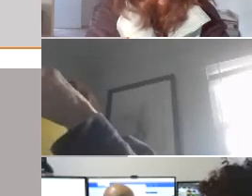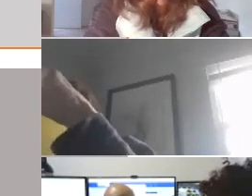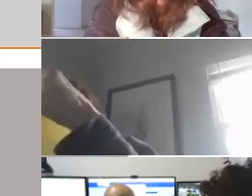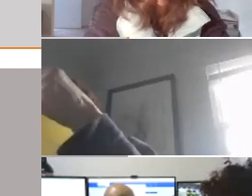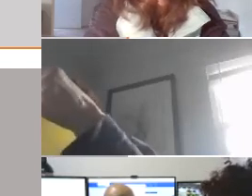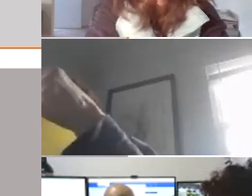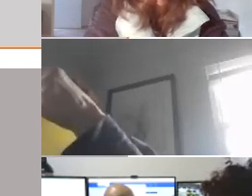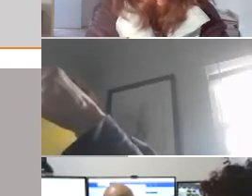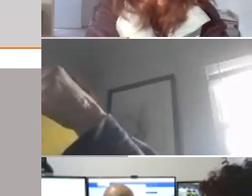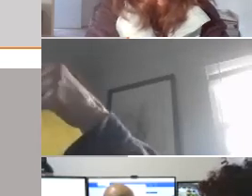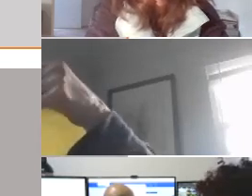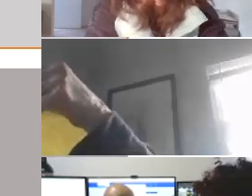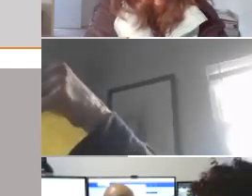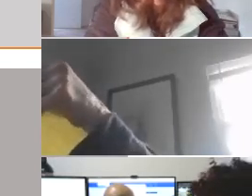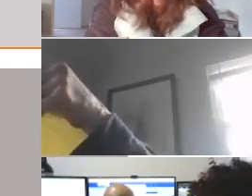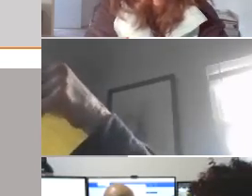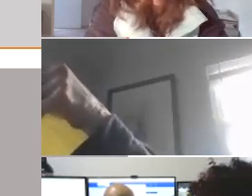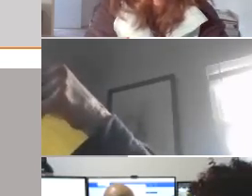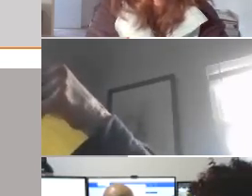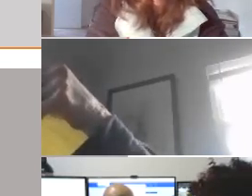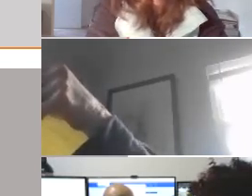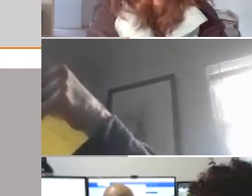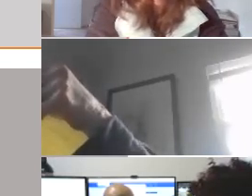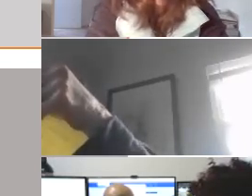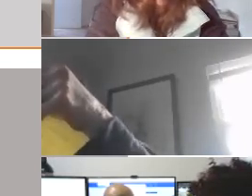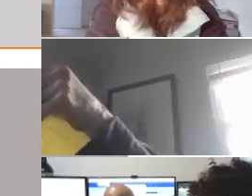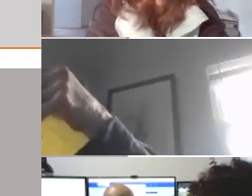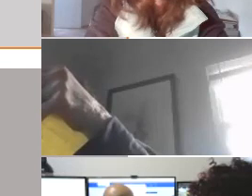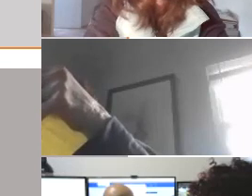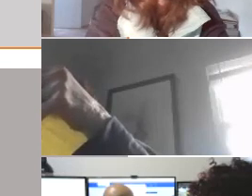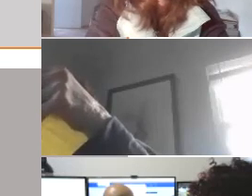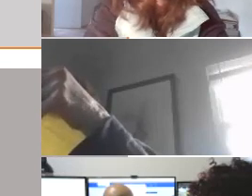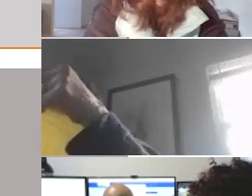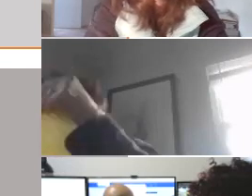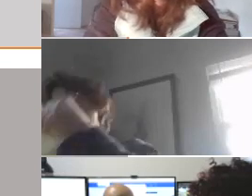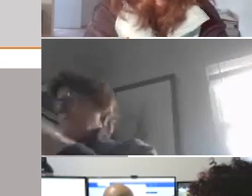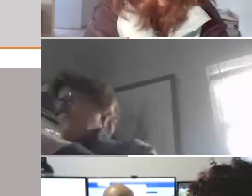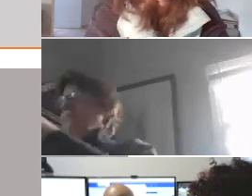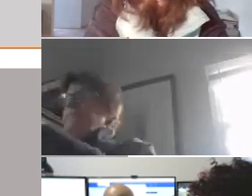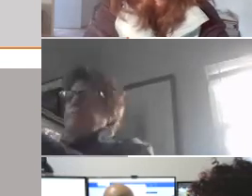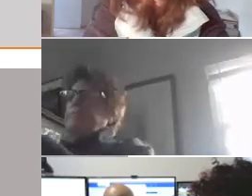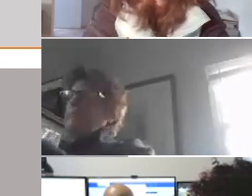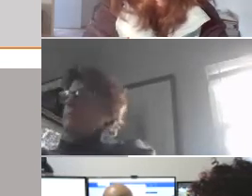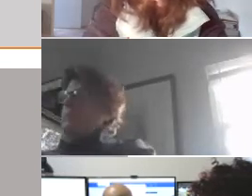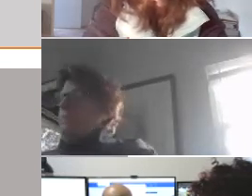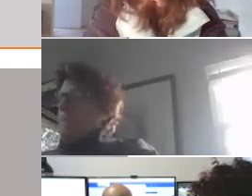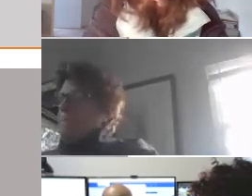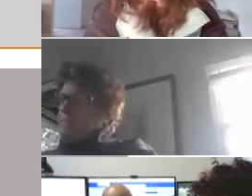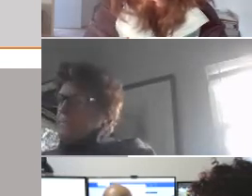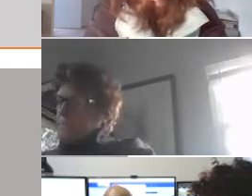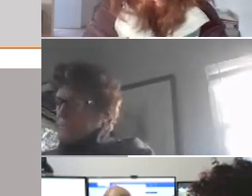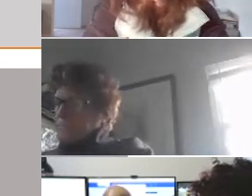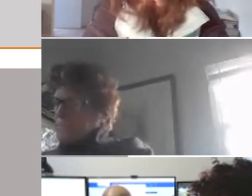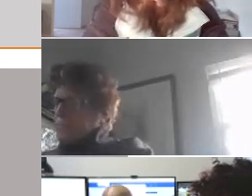friend Ben down here on the bottom right, he loves to climb up on anything close to the windows and look out